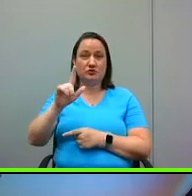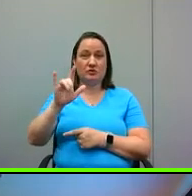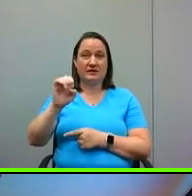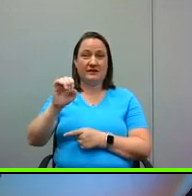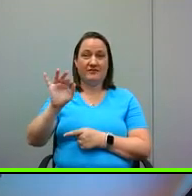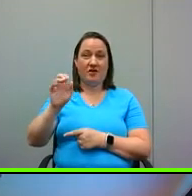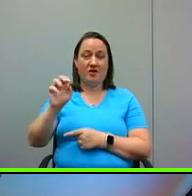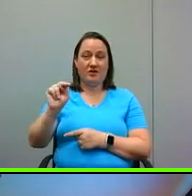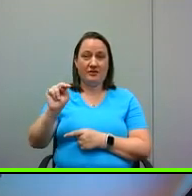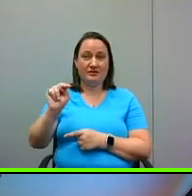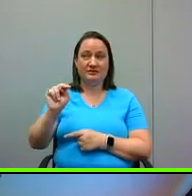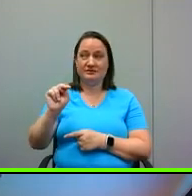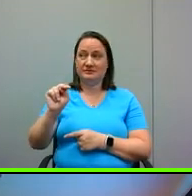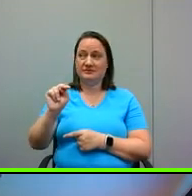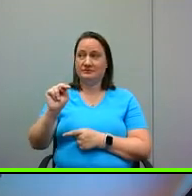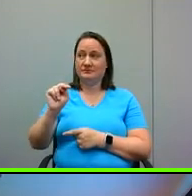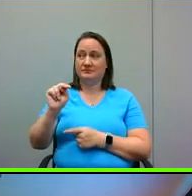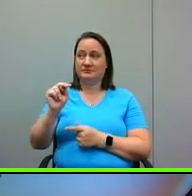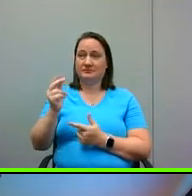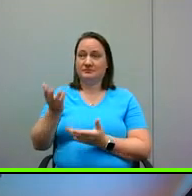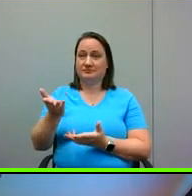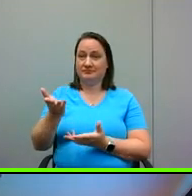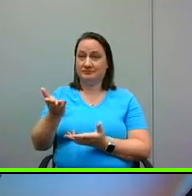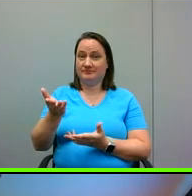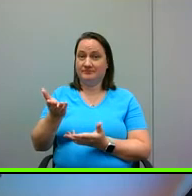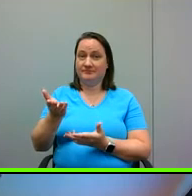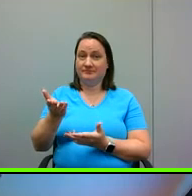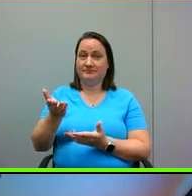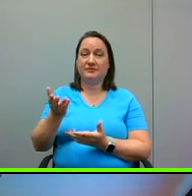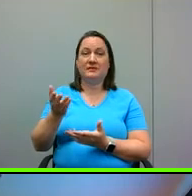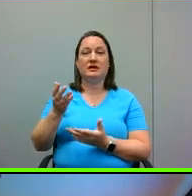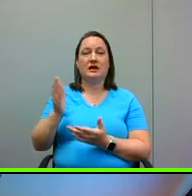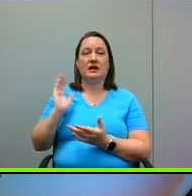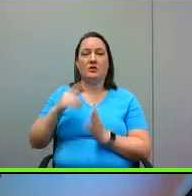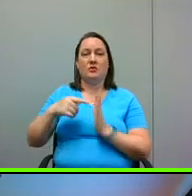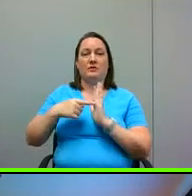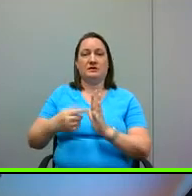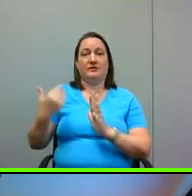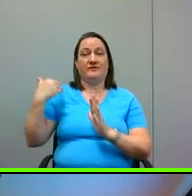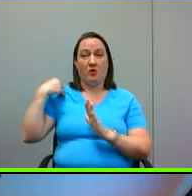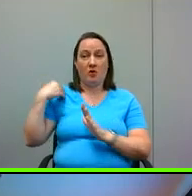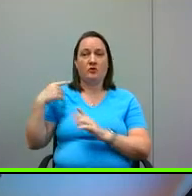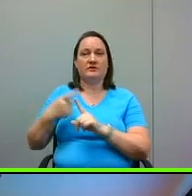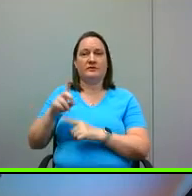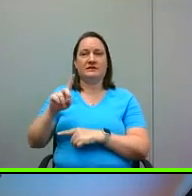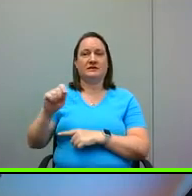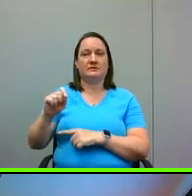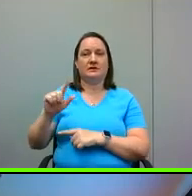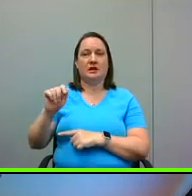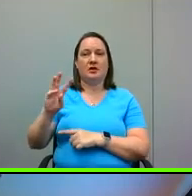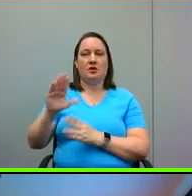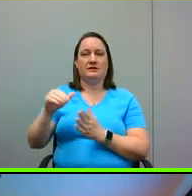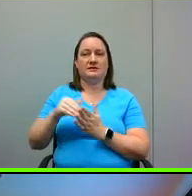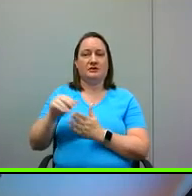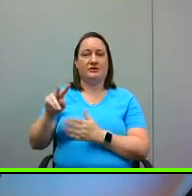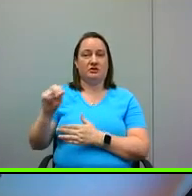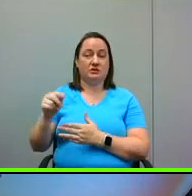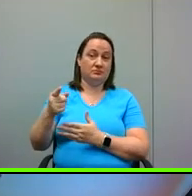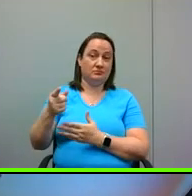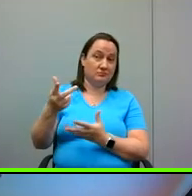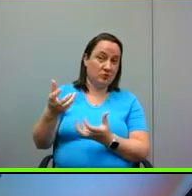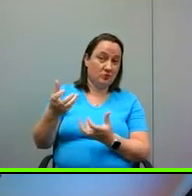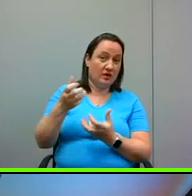the Disability Law Center of Virginia. So if Jolie Fawn wants to fulfill that responsibility, we